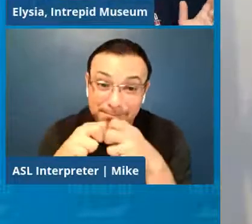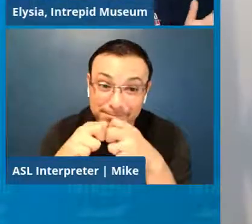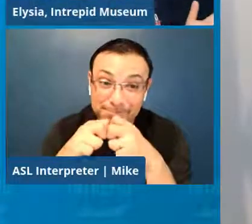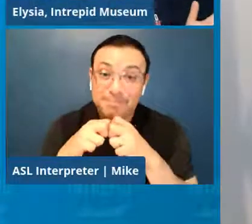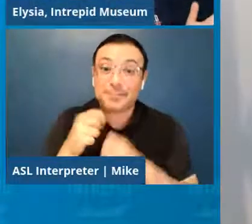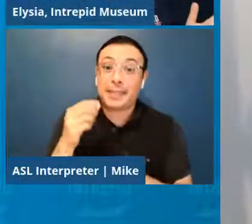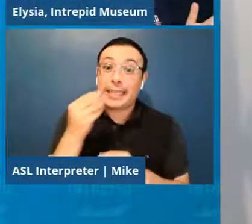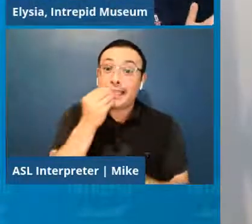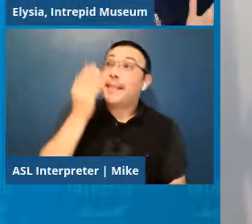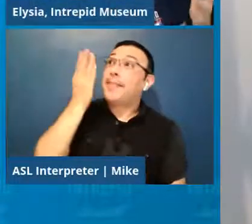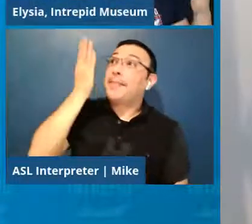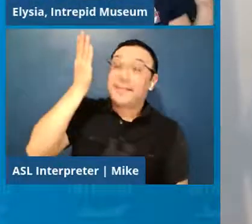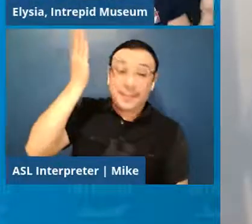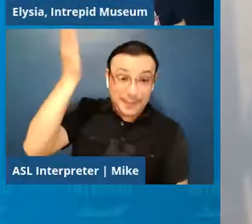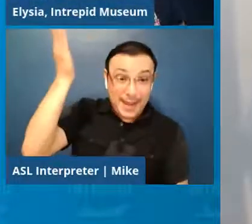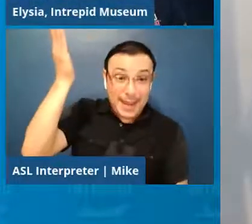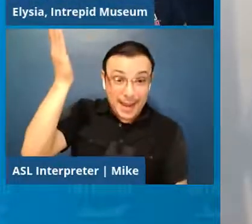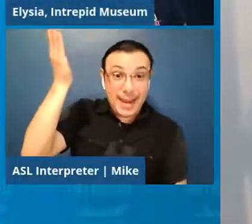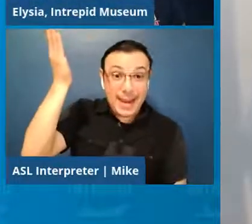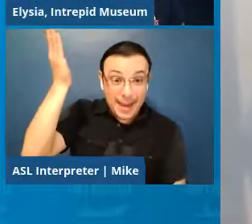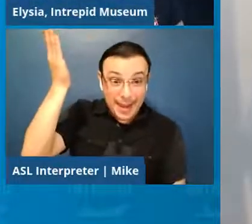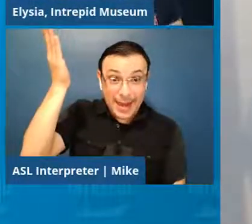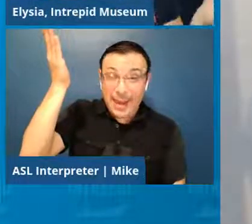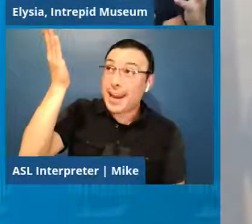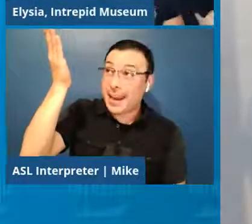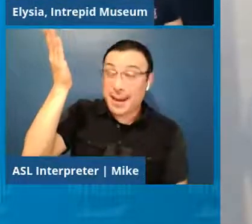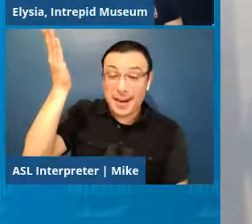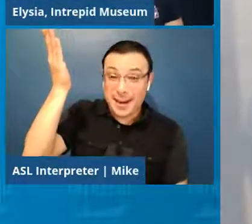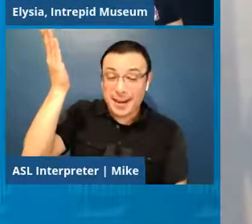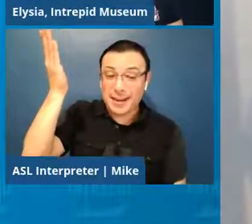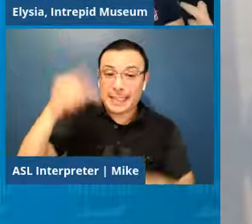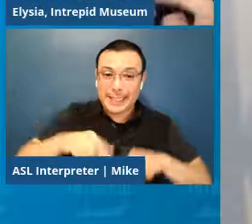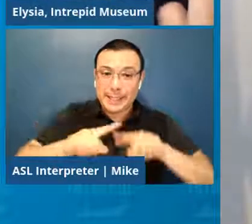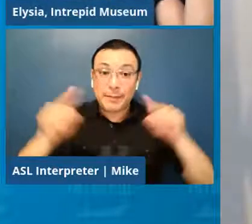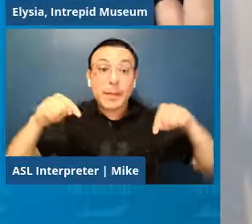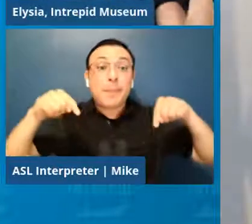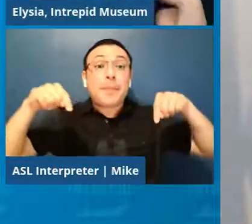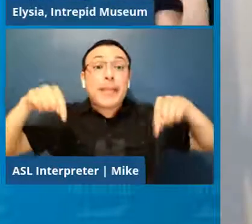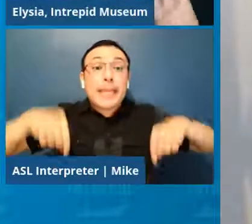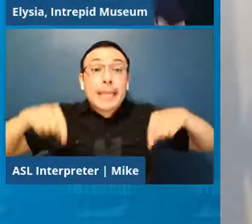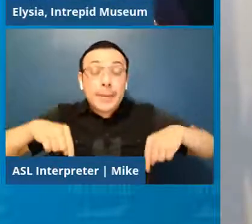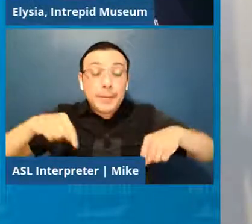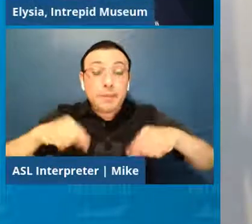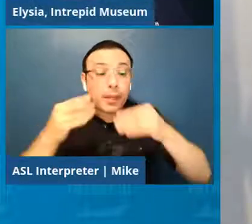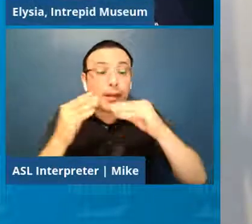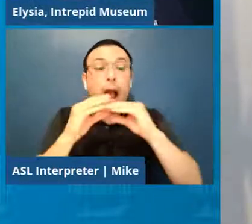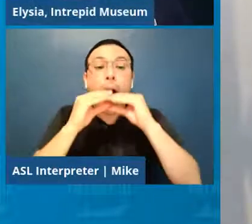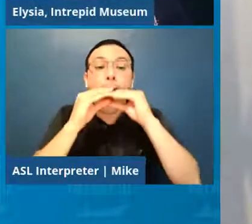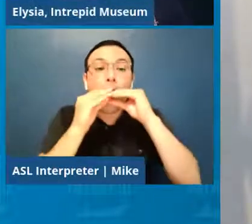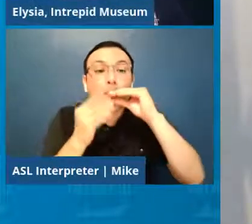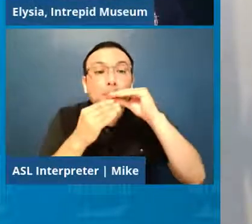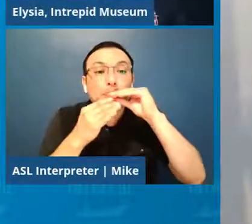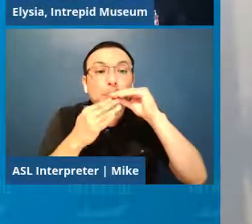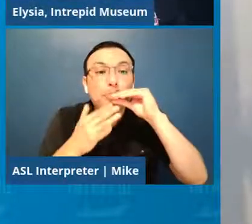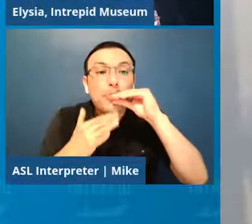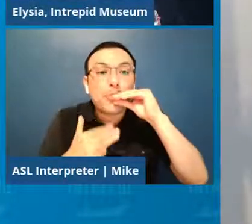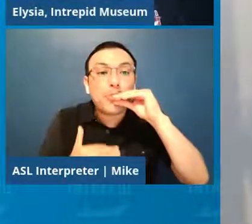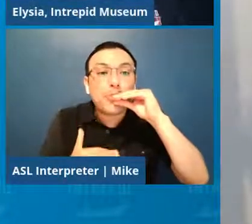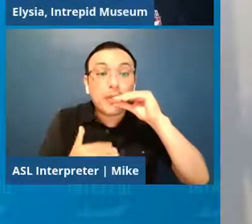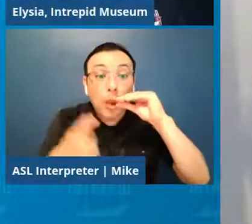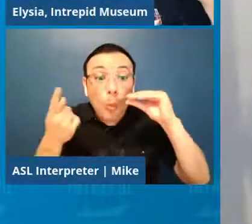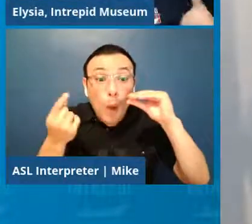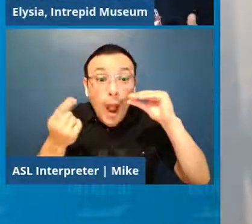than on Earth. On Earth, you've got crumbs, right? We've got gravity here, so it, brings all the crumbs down. But